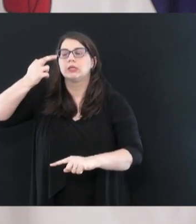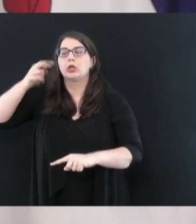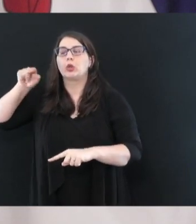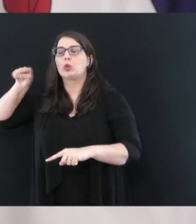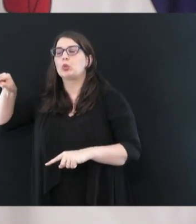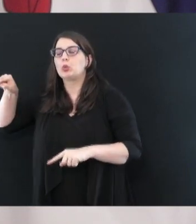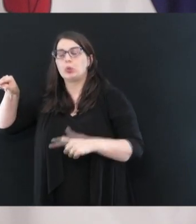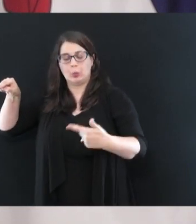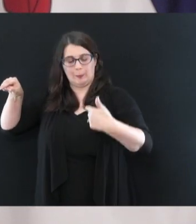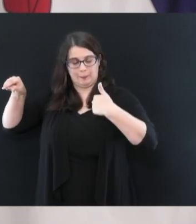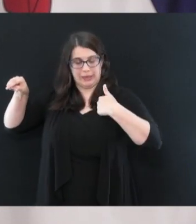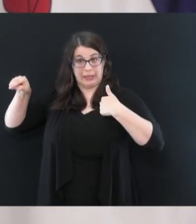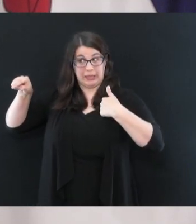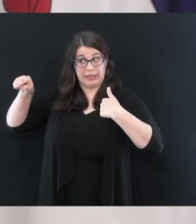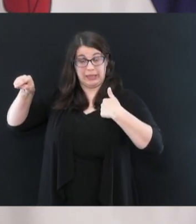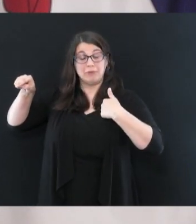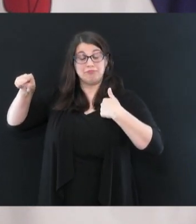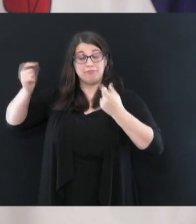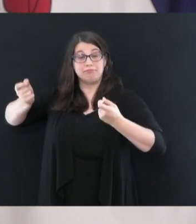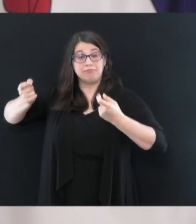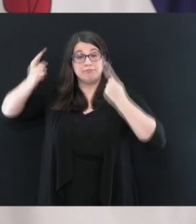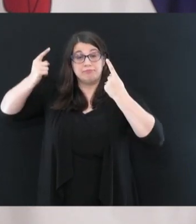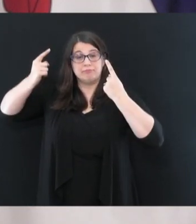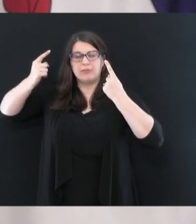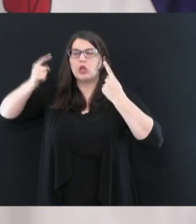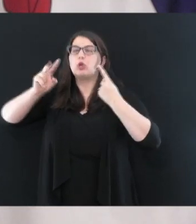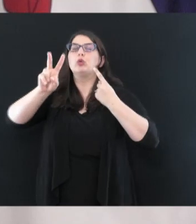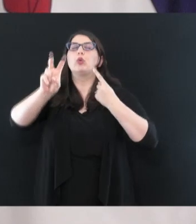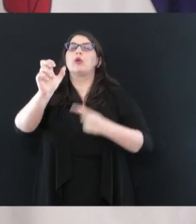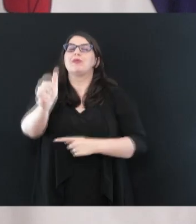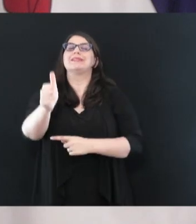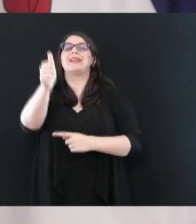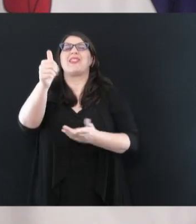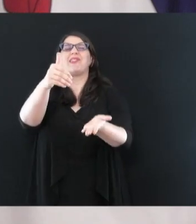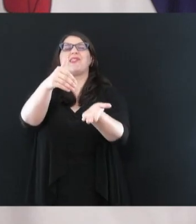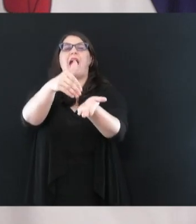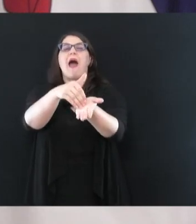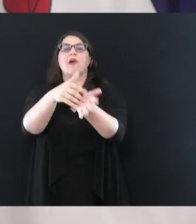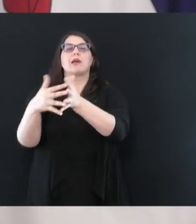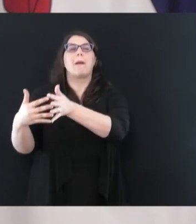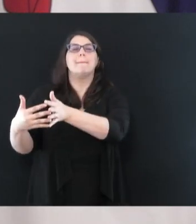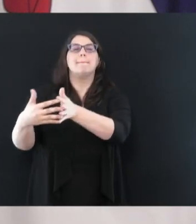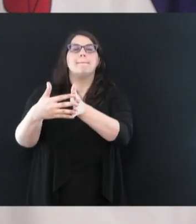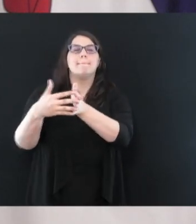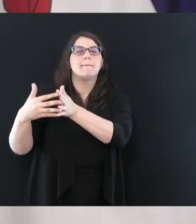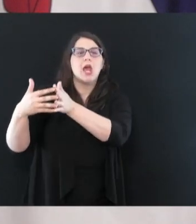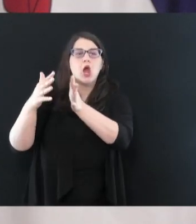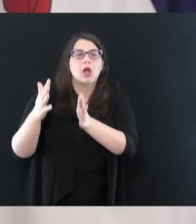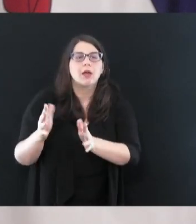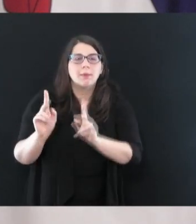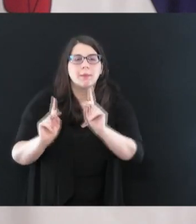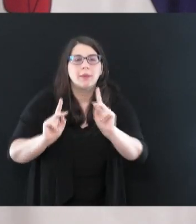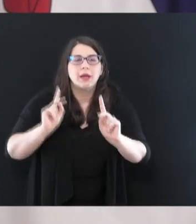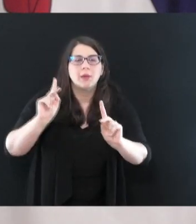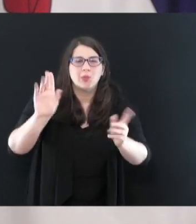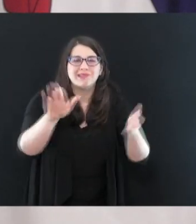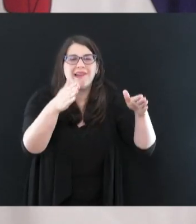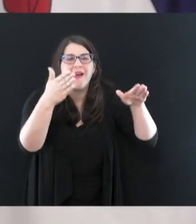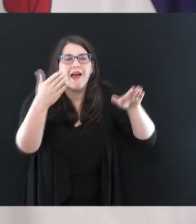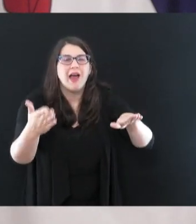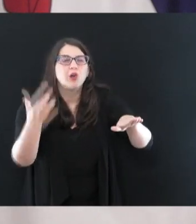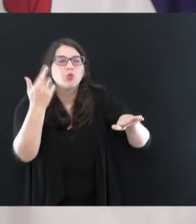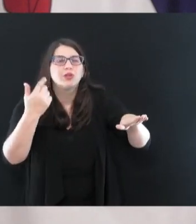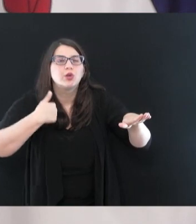know that 210,000 Americans plus have died is one thing, and